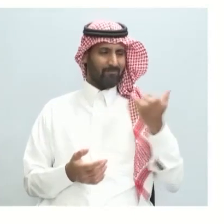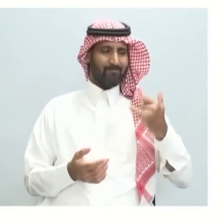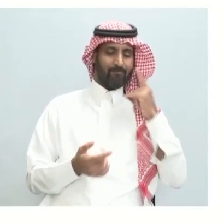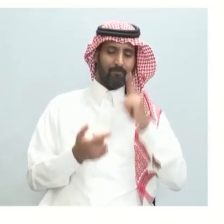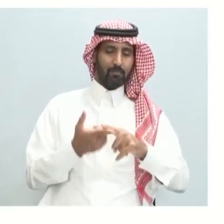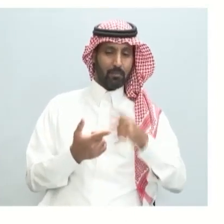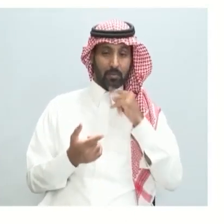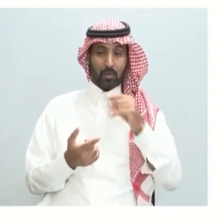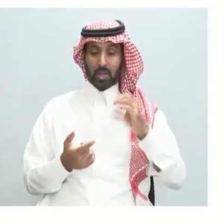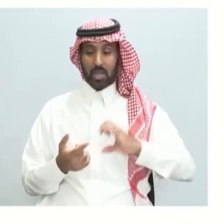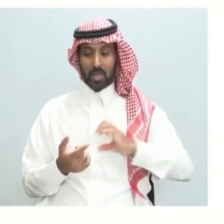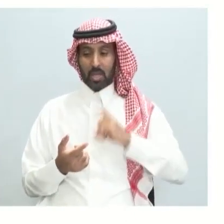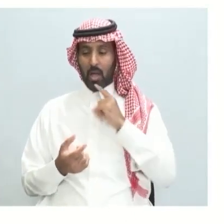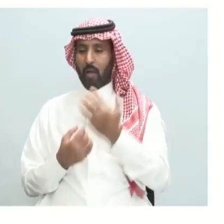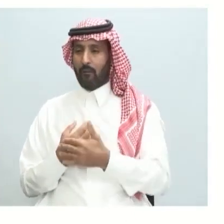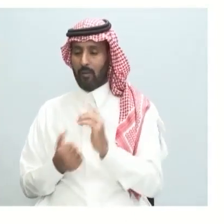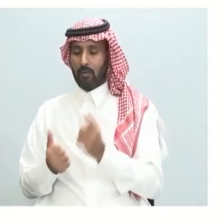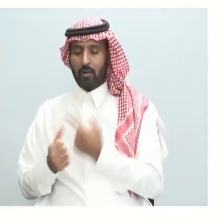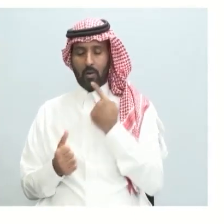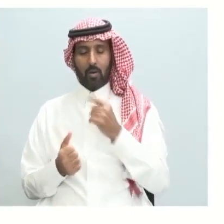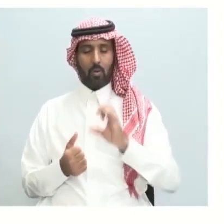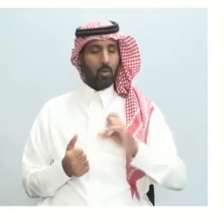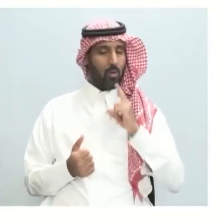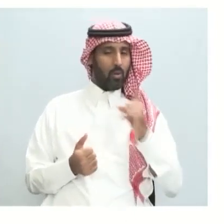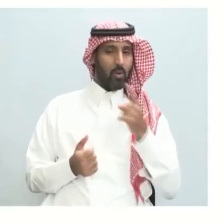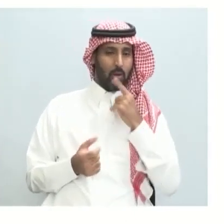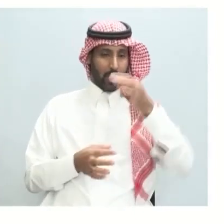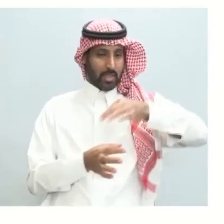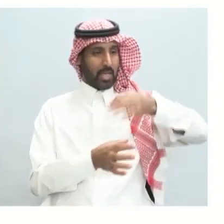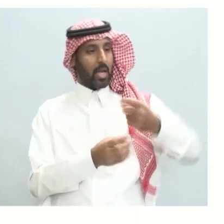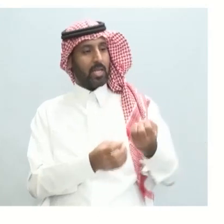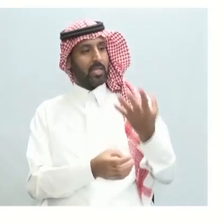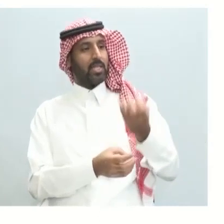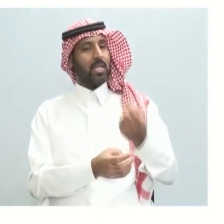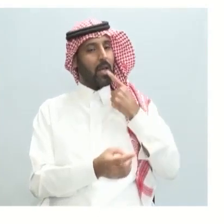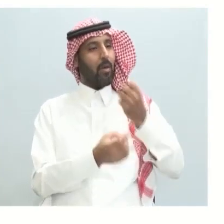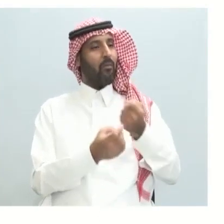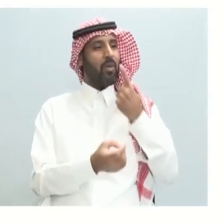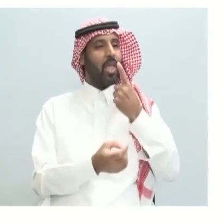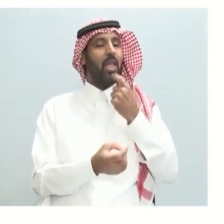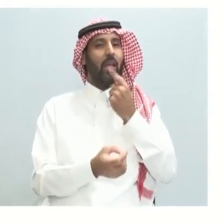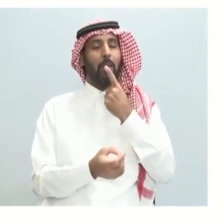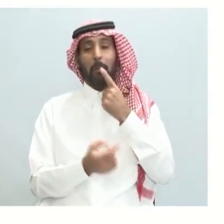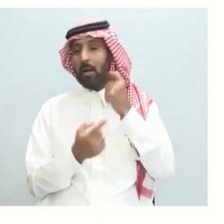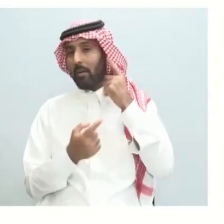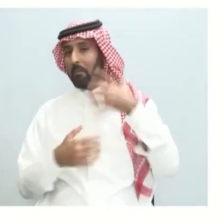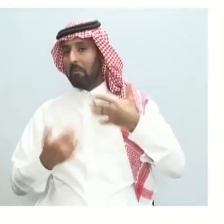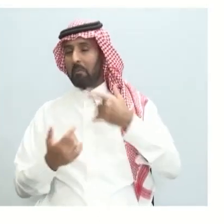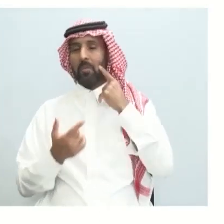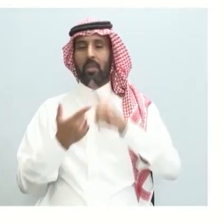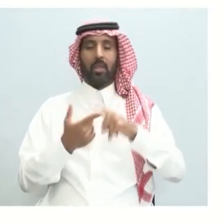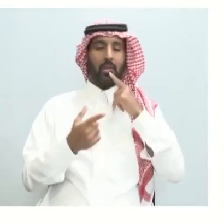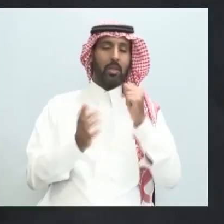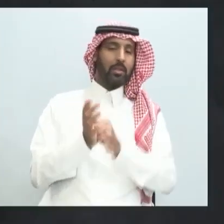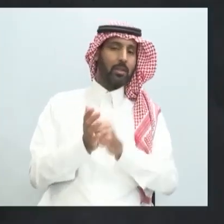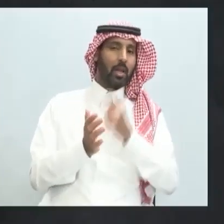important as loving kindness, where even the tea kettle whistles from happiness, that is home. And